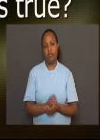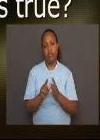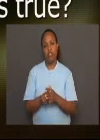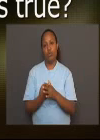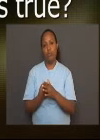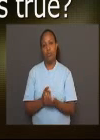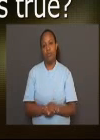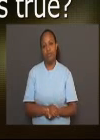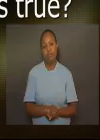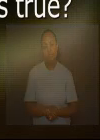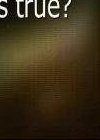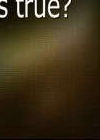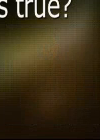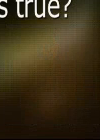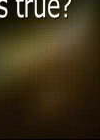Begin.